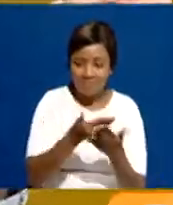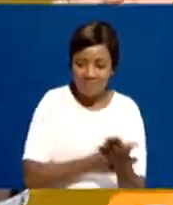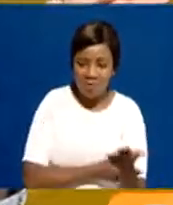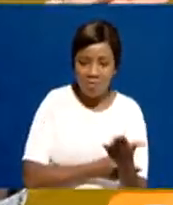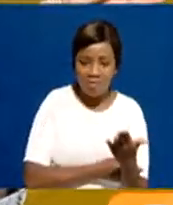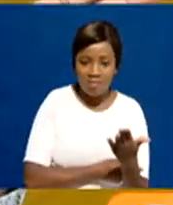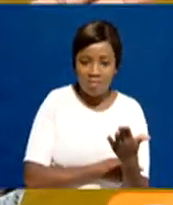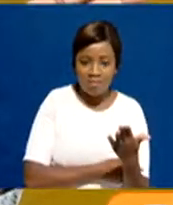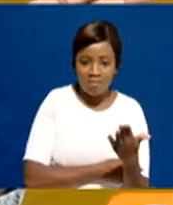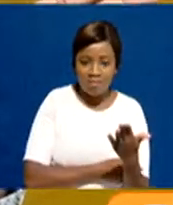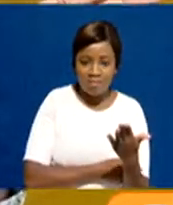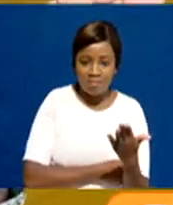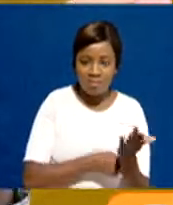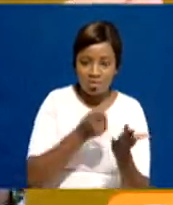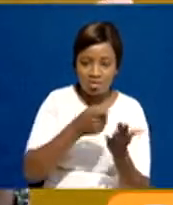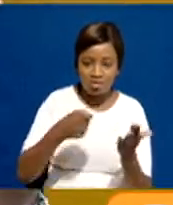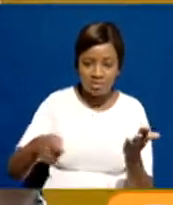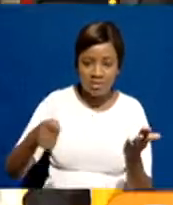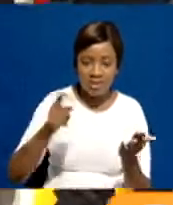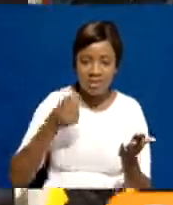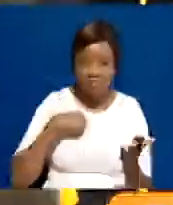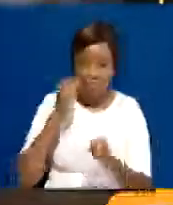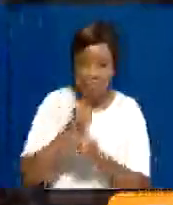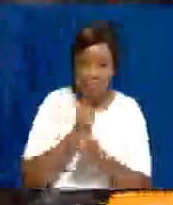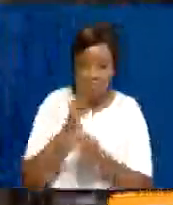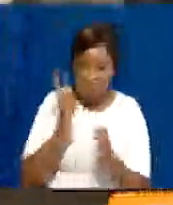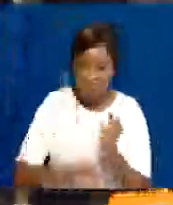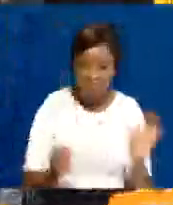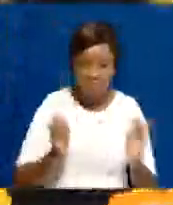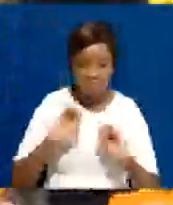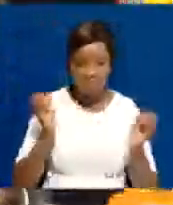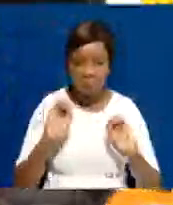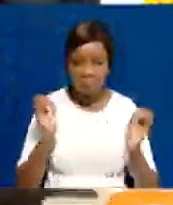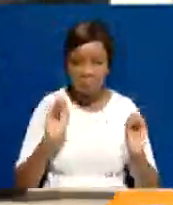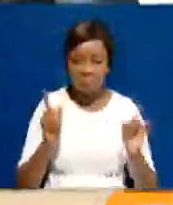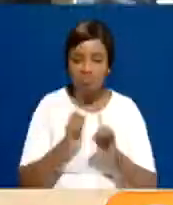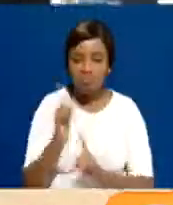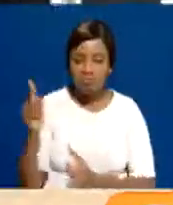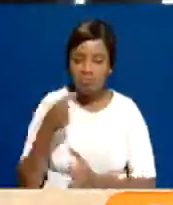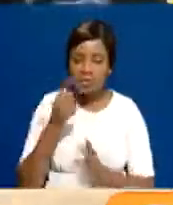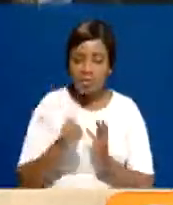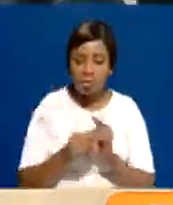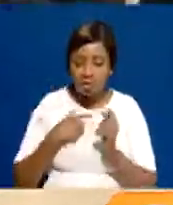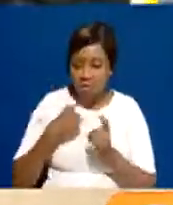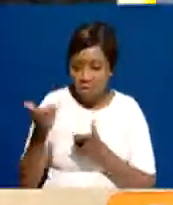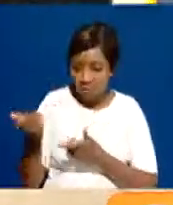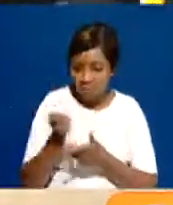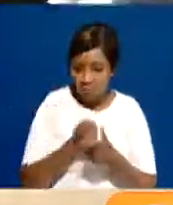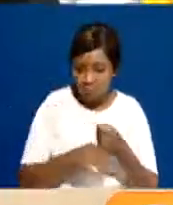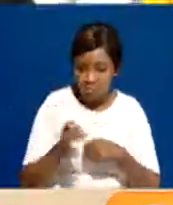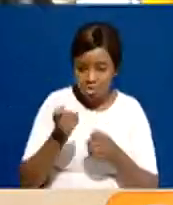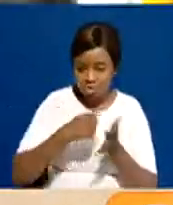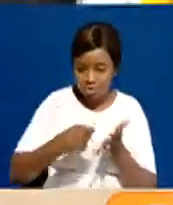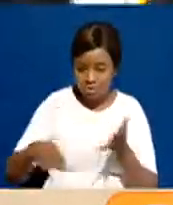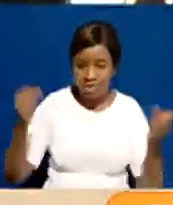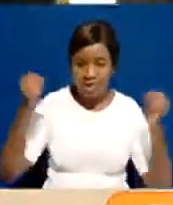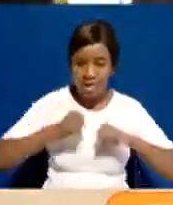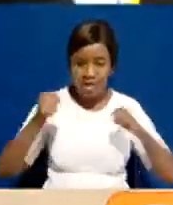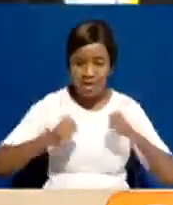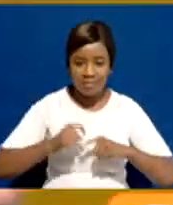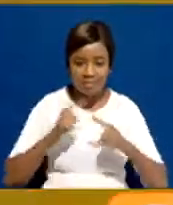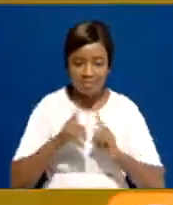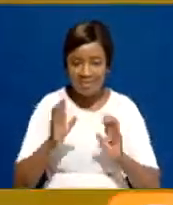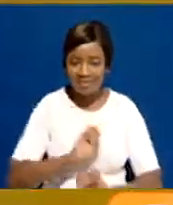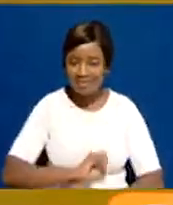to sign. What are you going to do? The petitioners also claim that they were lured into signing agreements which lack